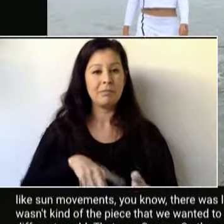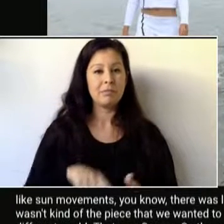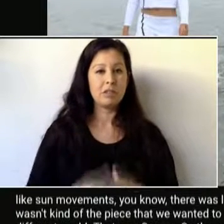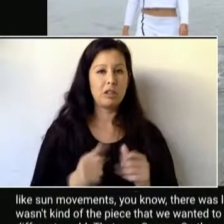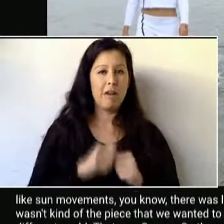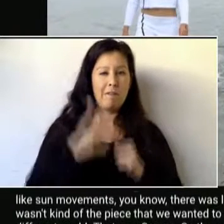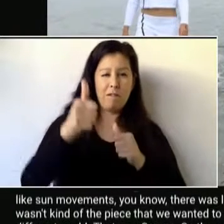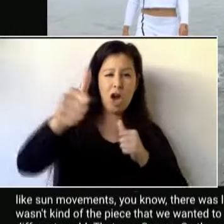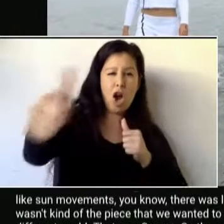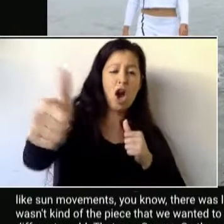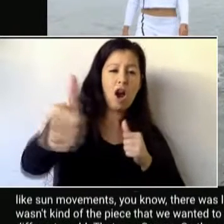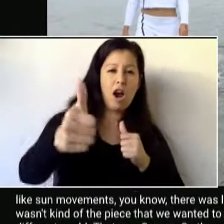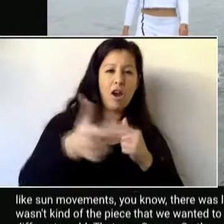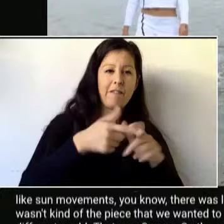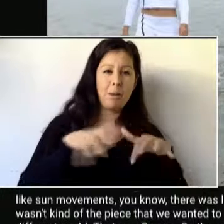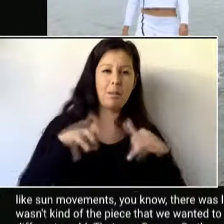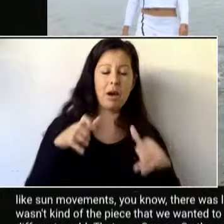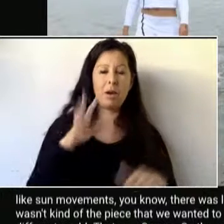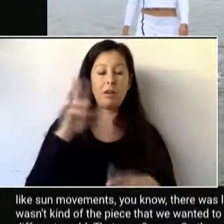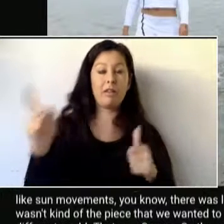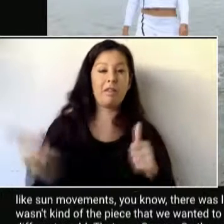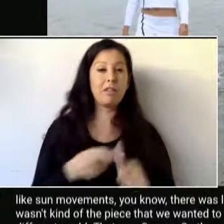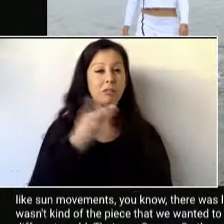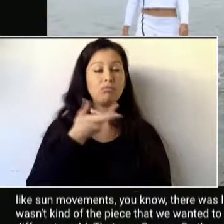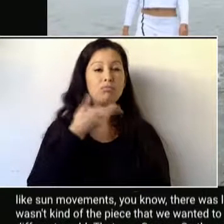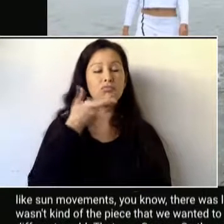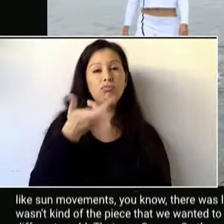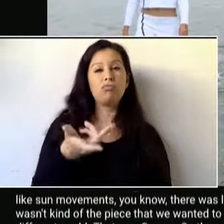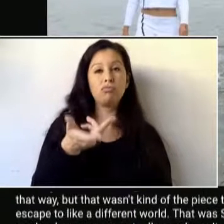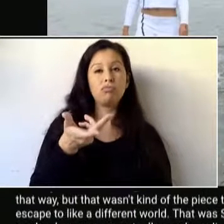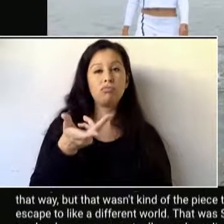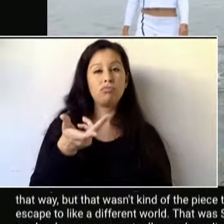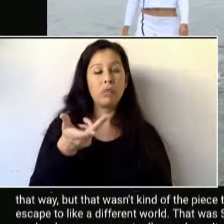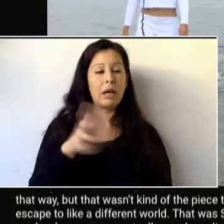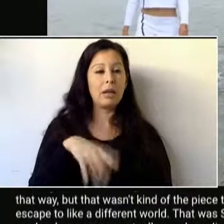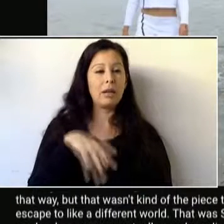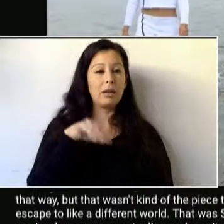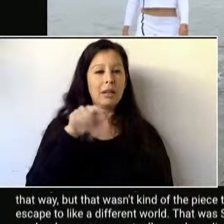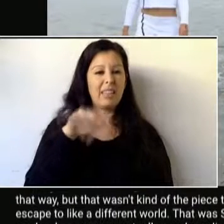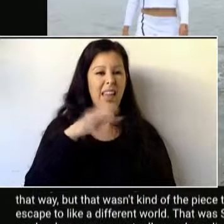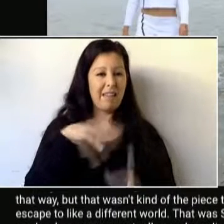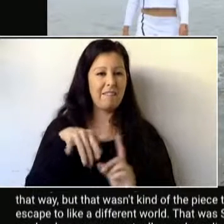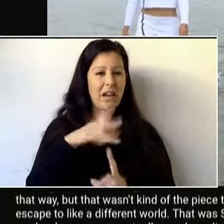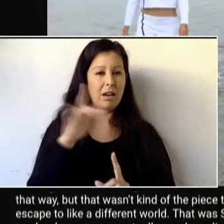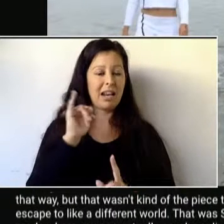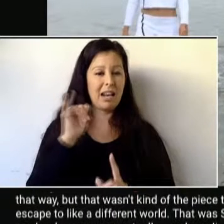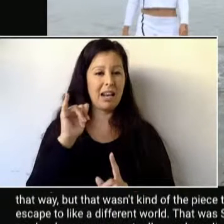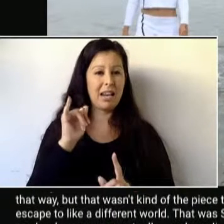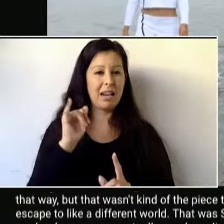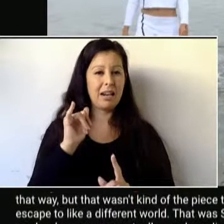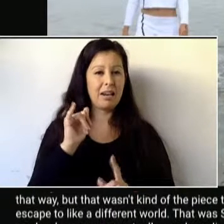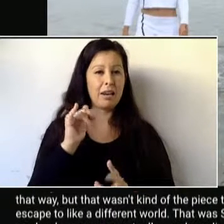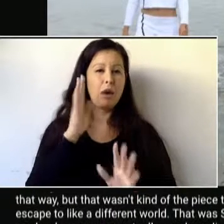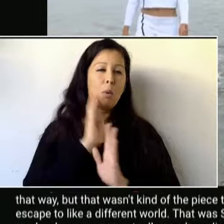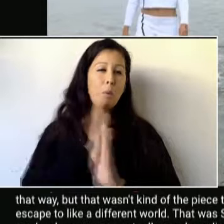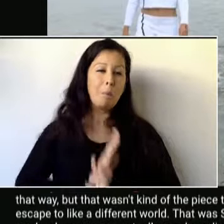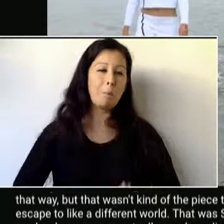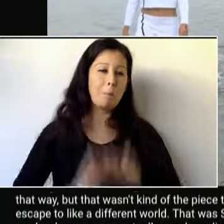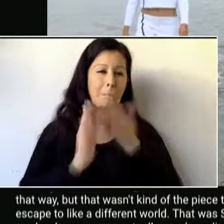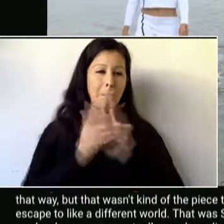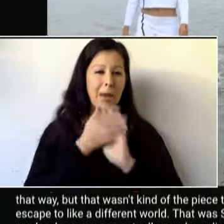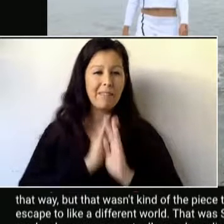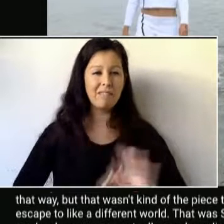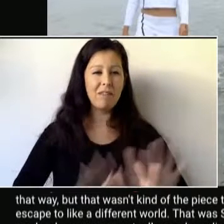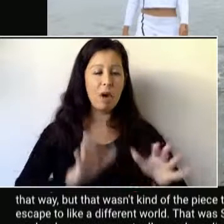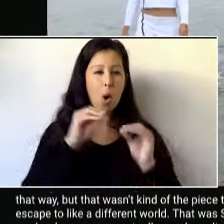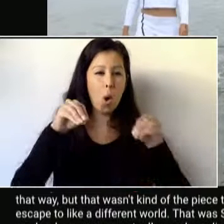far away from the viewer. So when you first land in this environment, in this like kind of serene ocean environment, you don't really